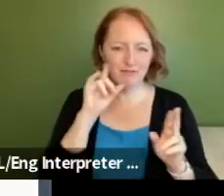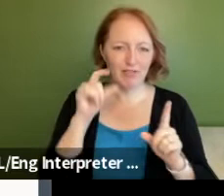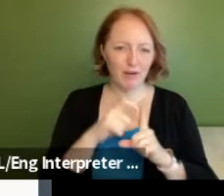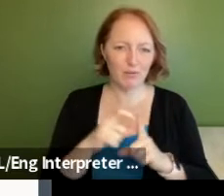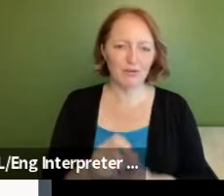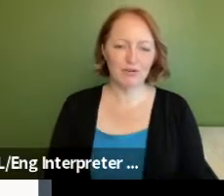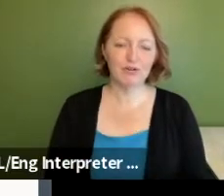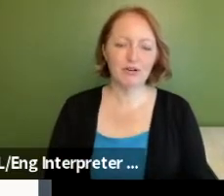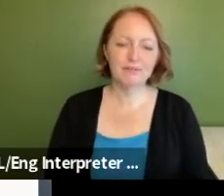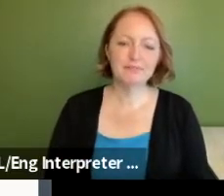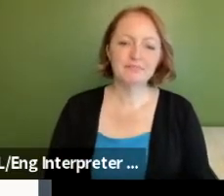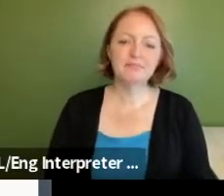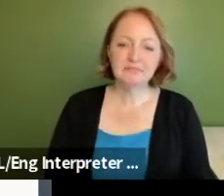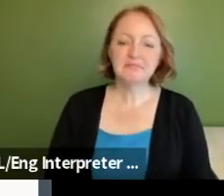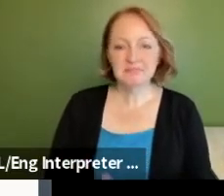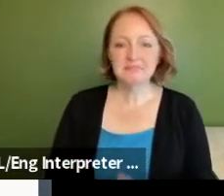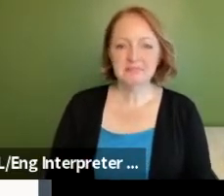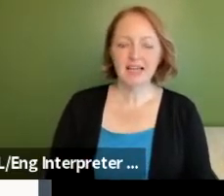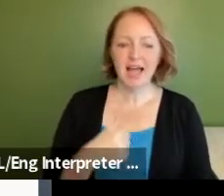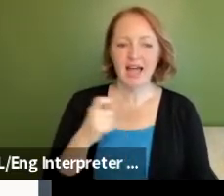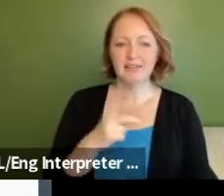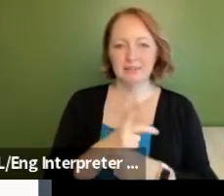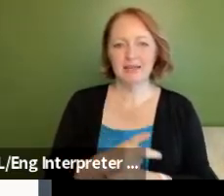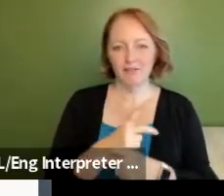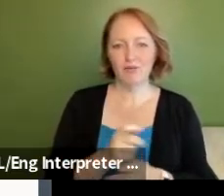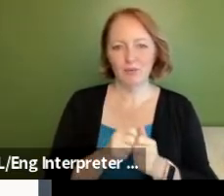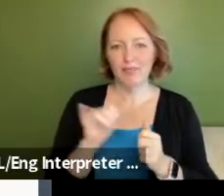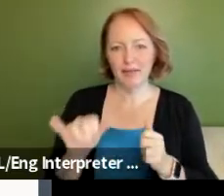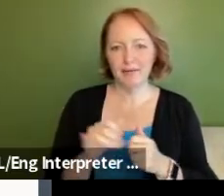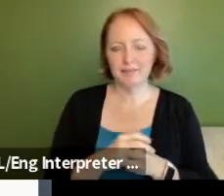yet. So it's like things like that I had to be really cautious about.